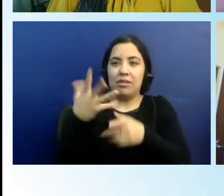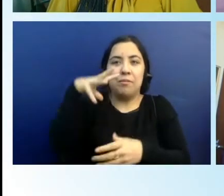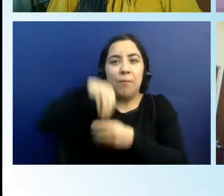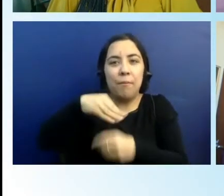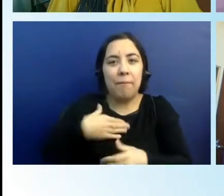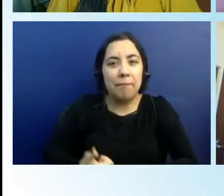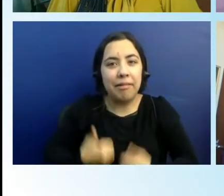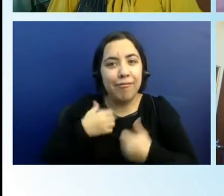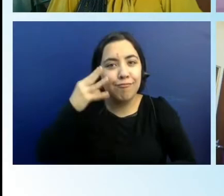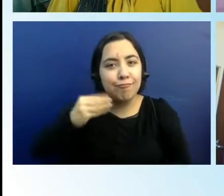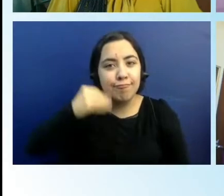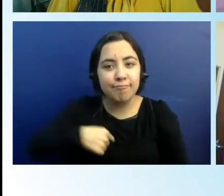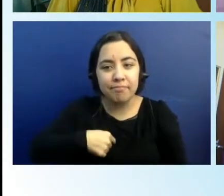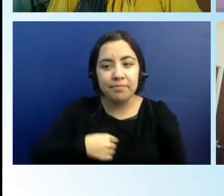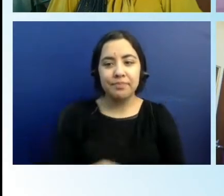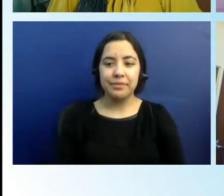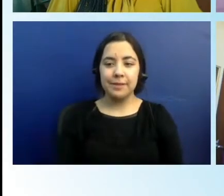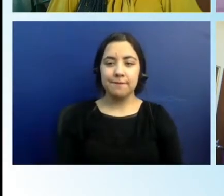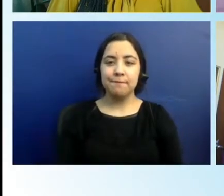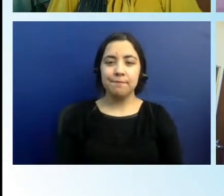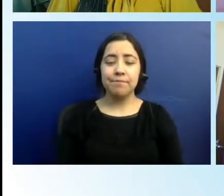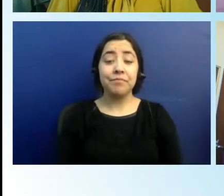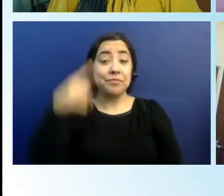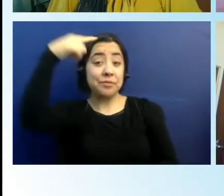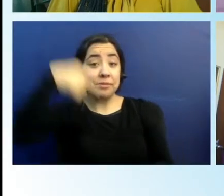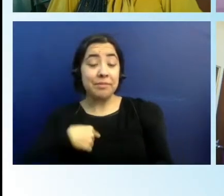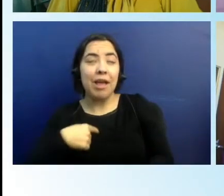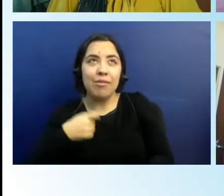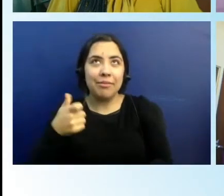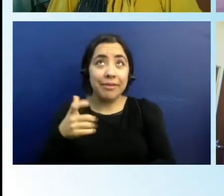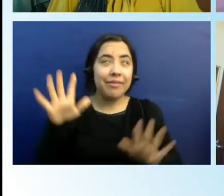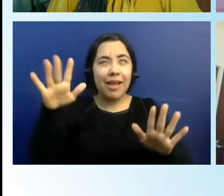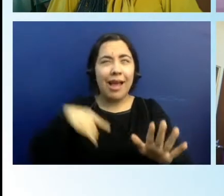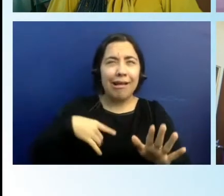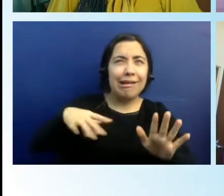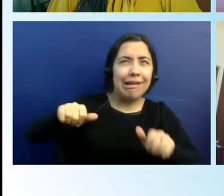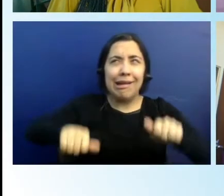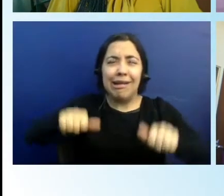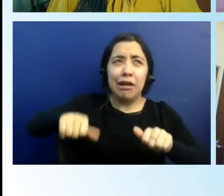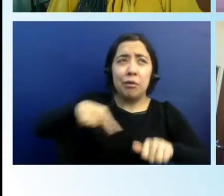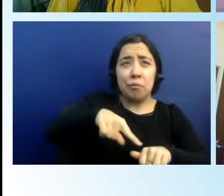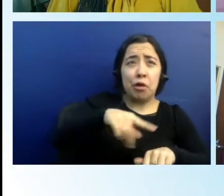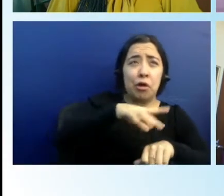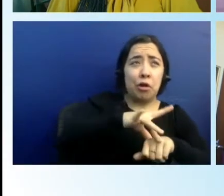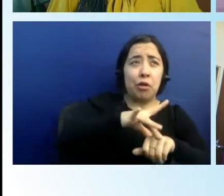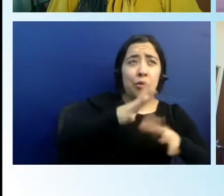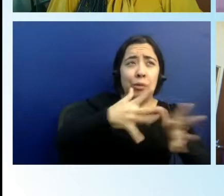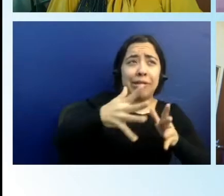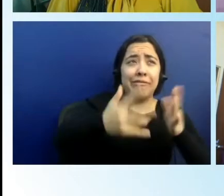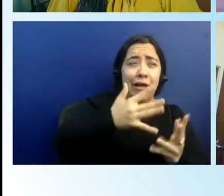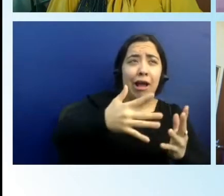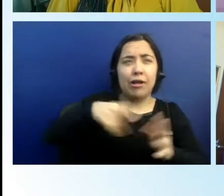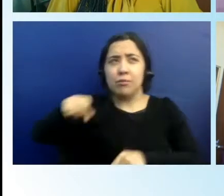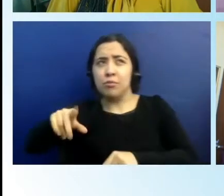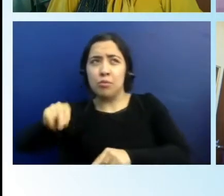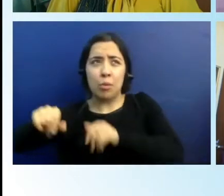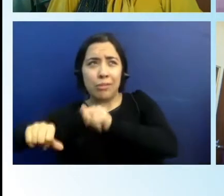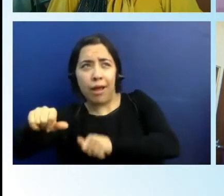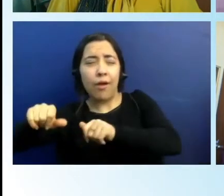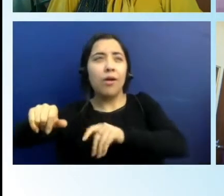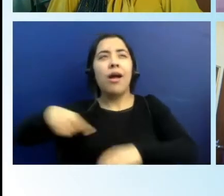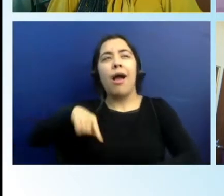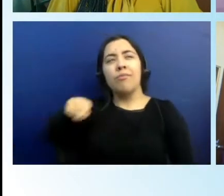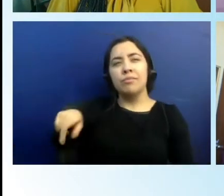Mm-hmm. All right, so for me, this is random. I was torn between Earth, Wind, and Fire and No Doubt, but I'm gonna go with No Doubt. No Doubt has this